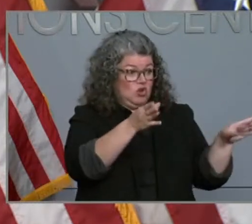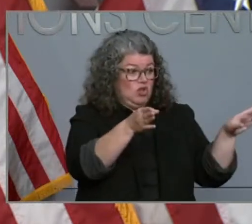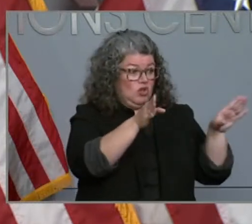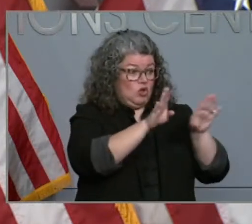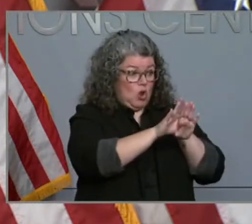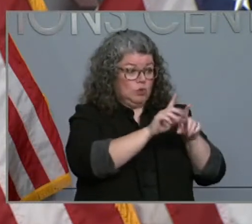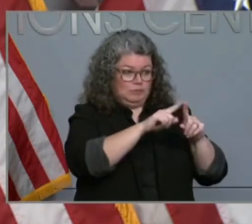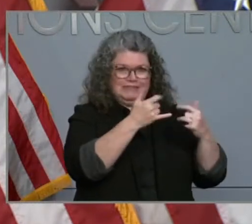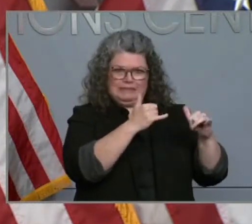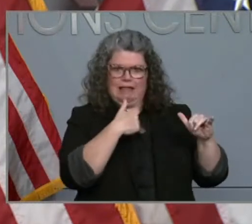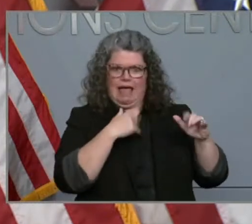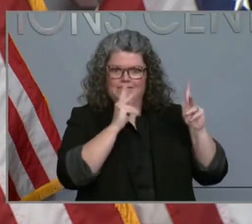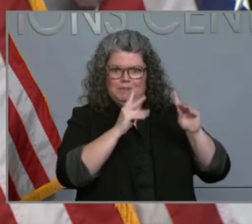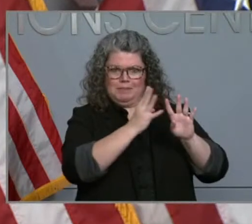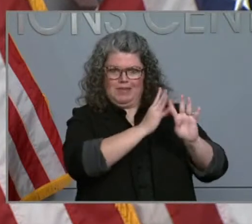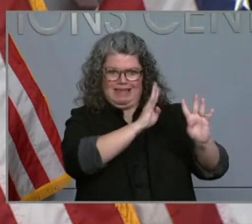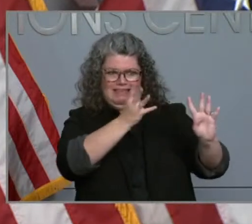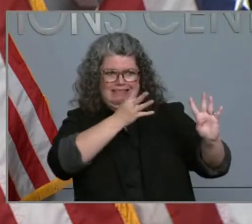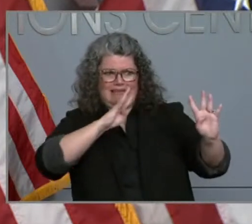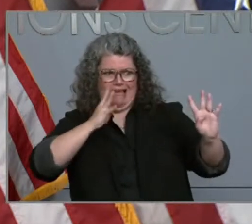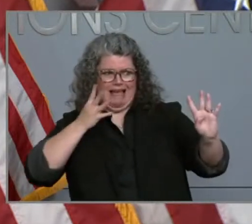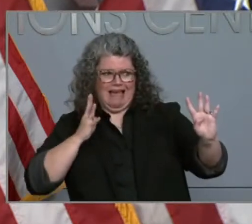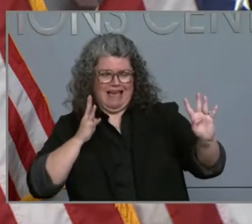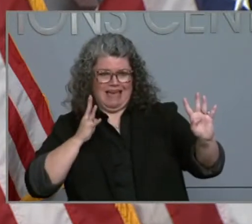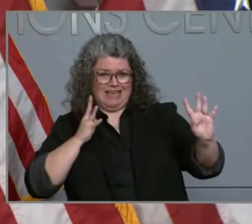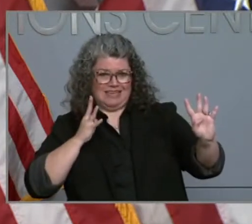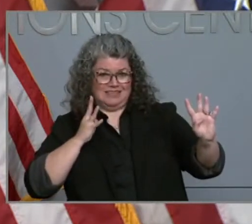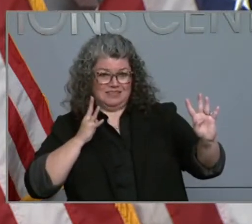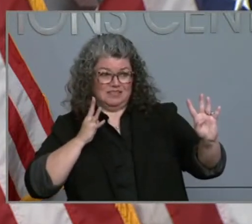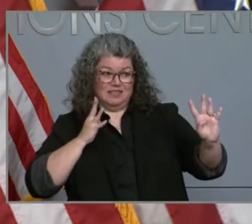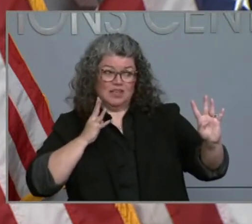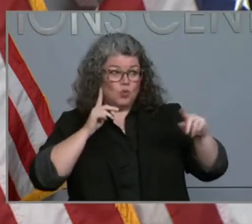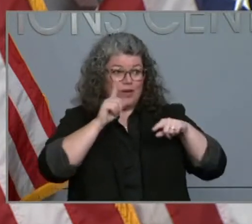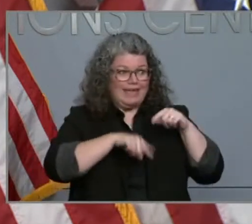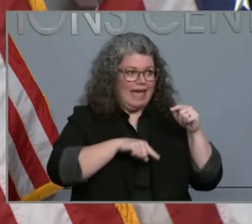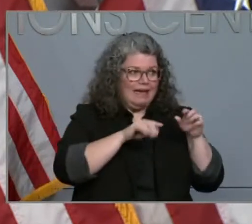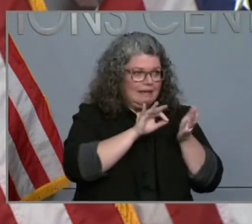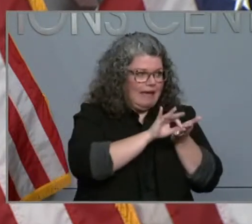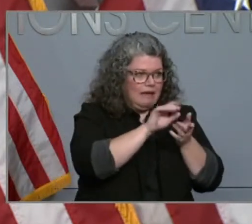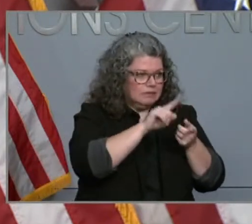or 30 voters easily, and that's not going to get processed in